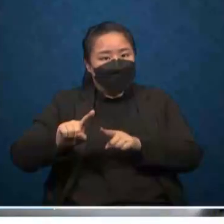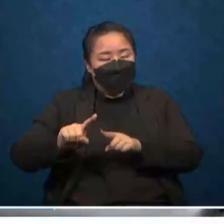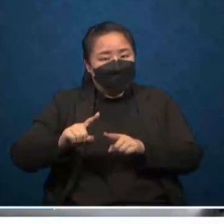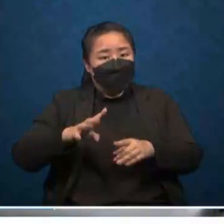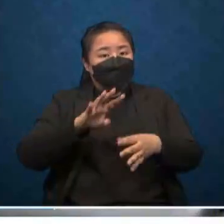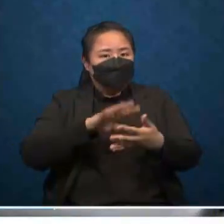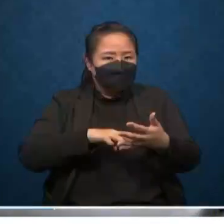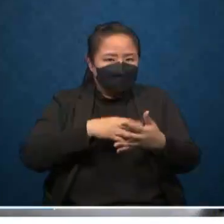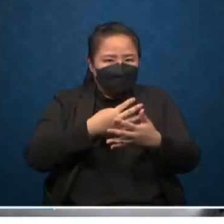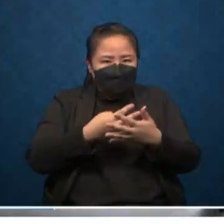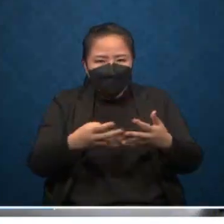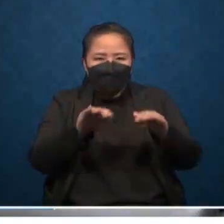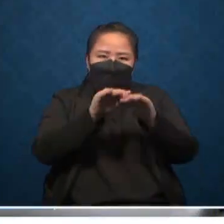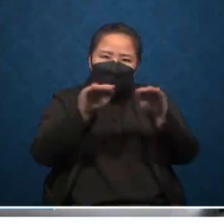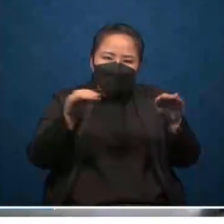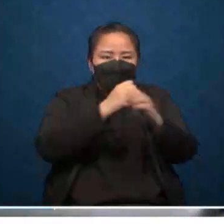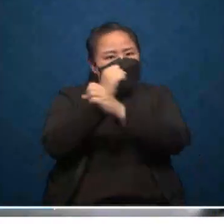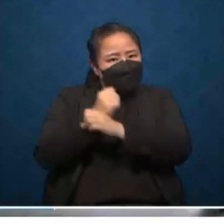the field.